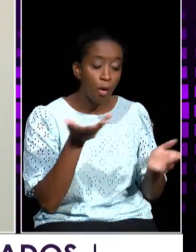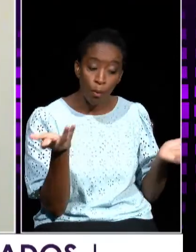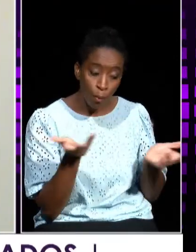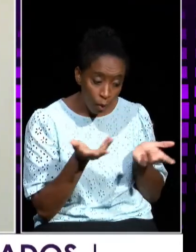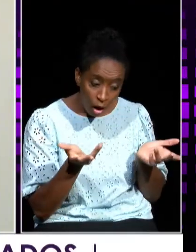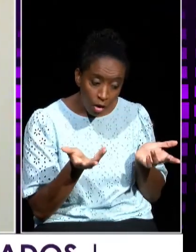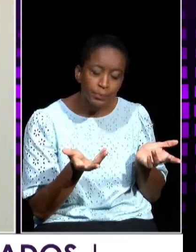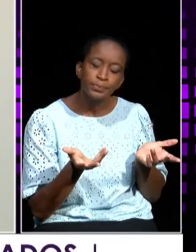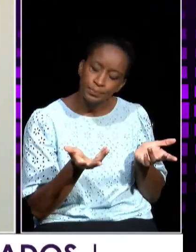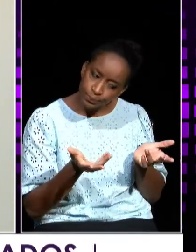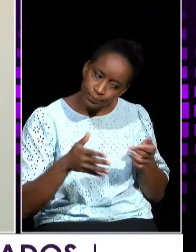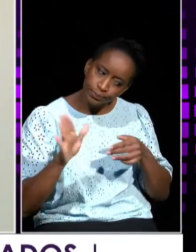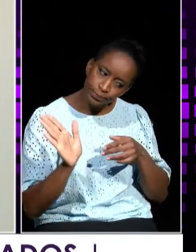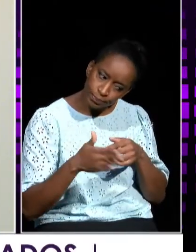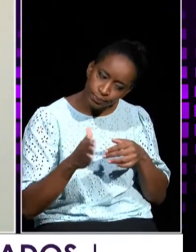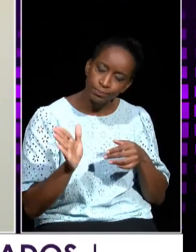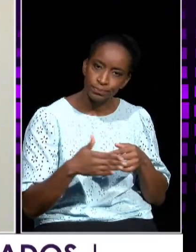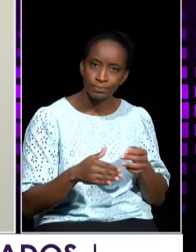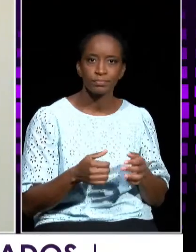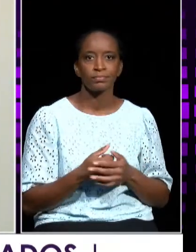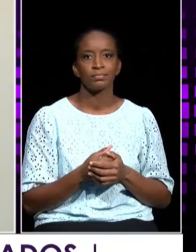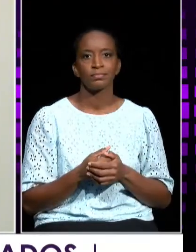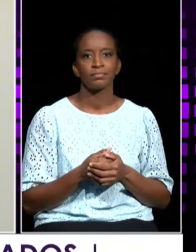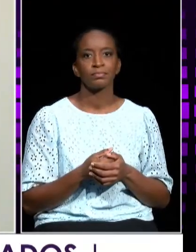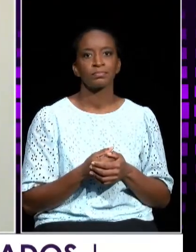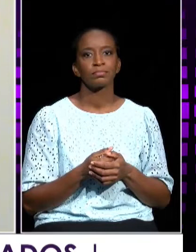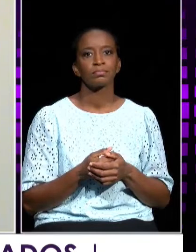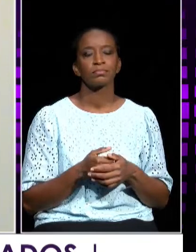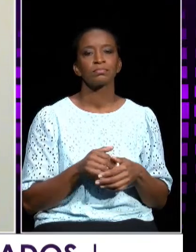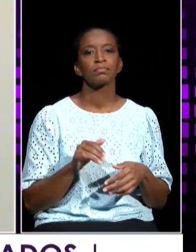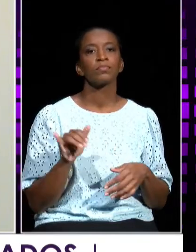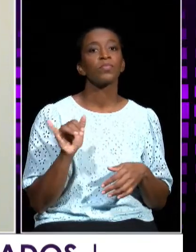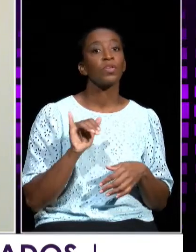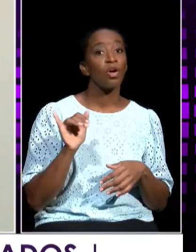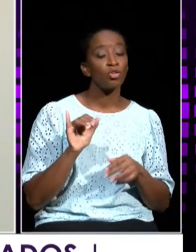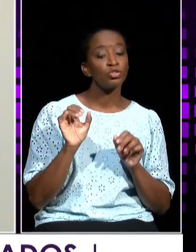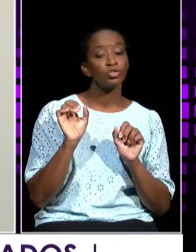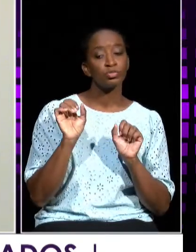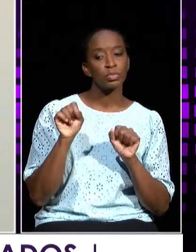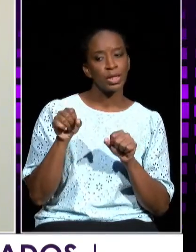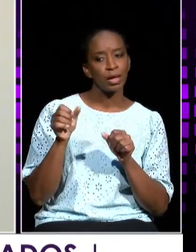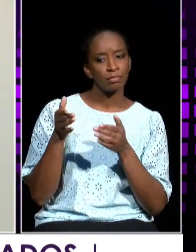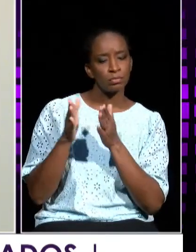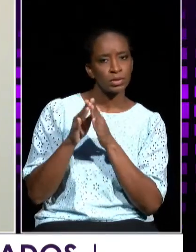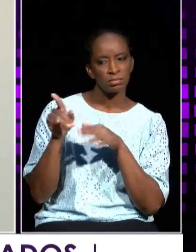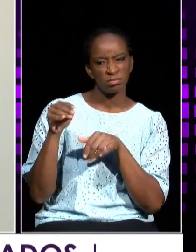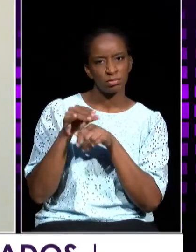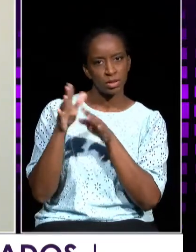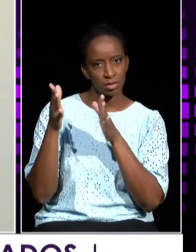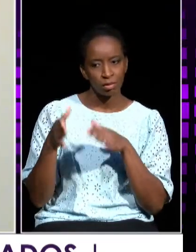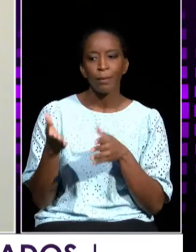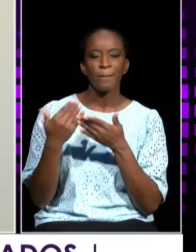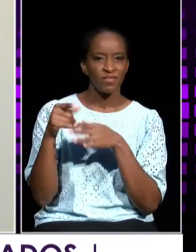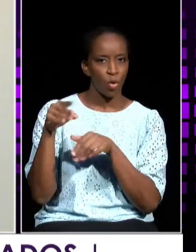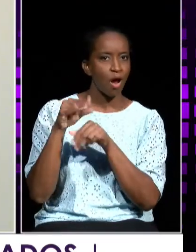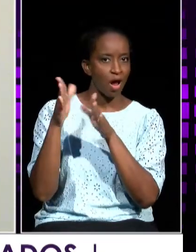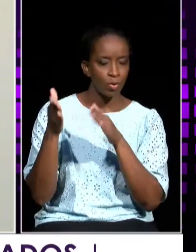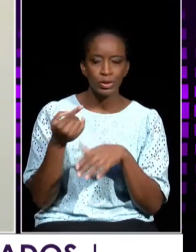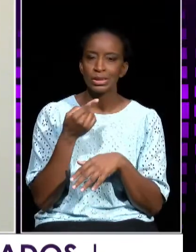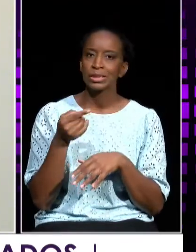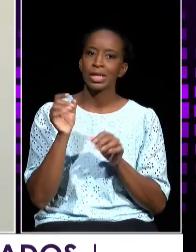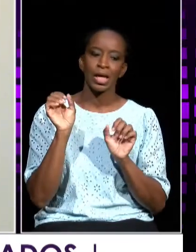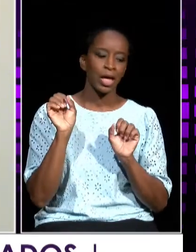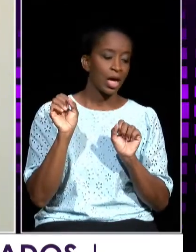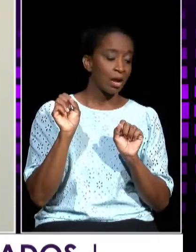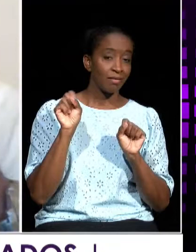counselor on how they could give the child some consequences, such as time out and stuff like that. Yeah. Thank